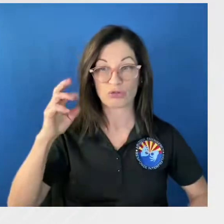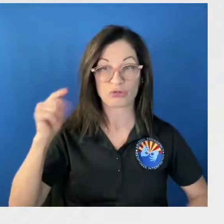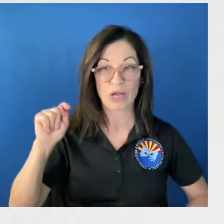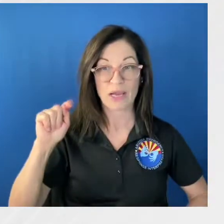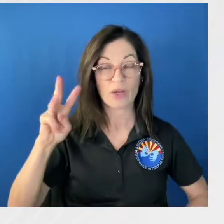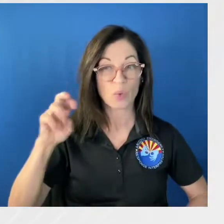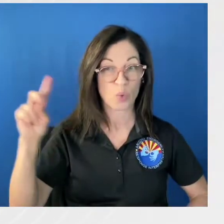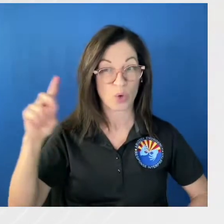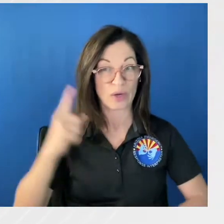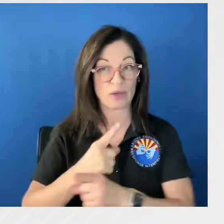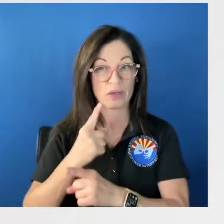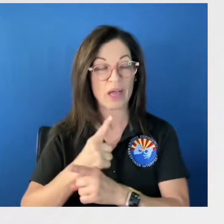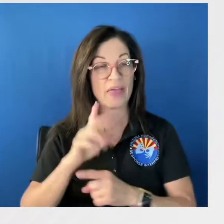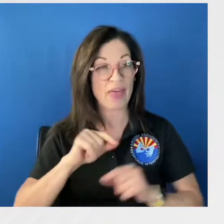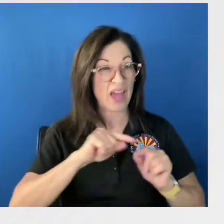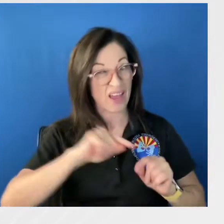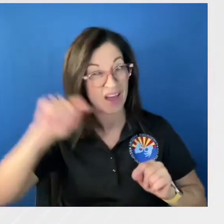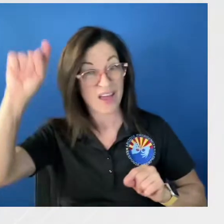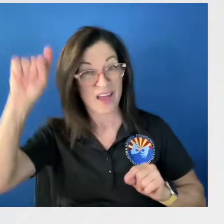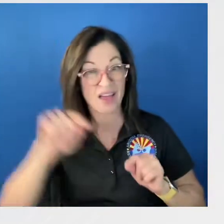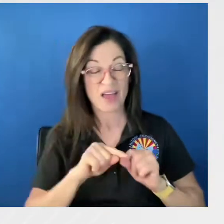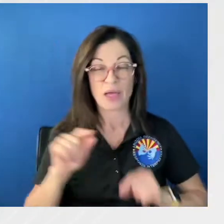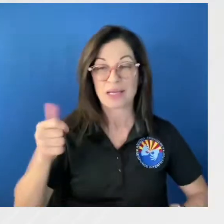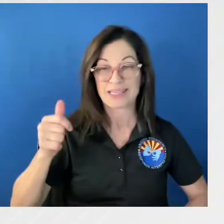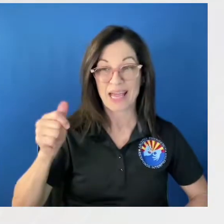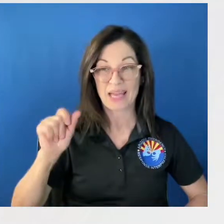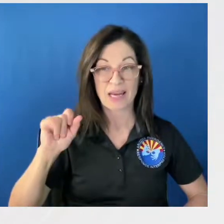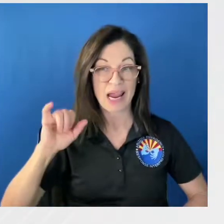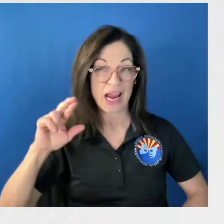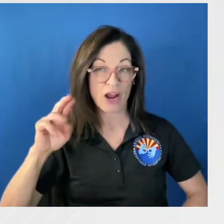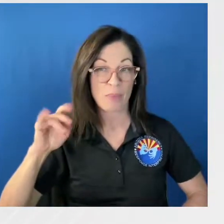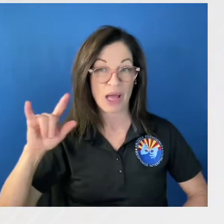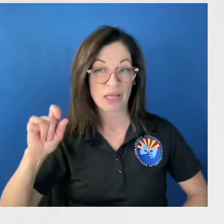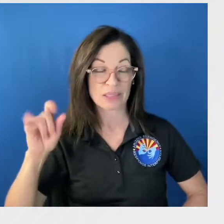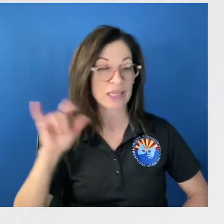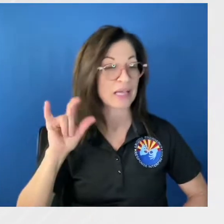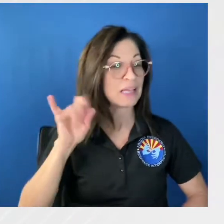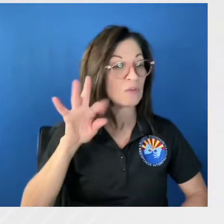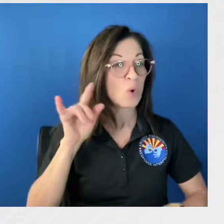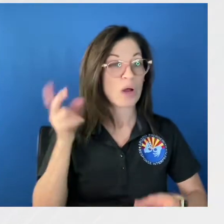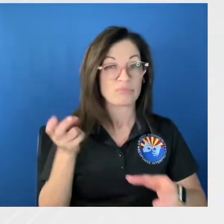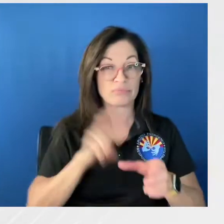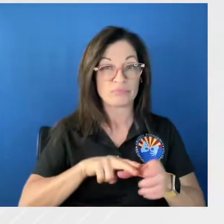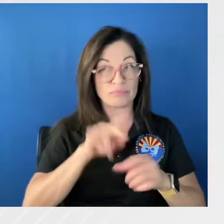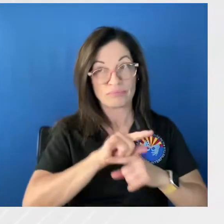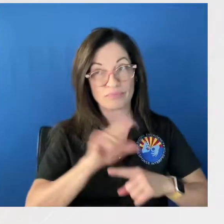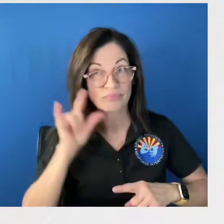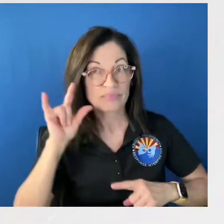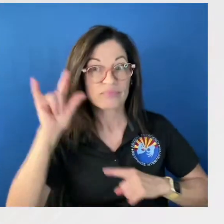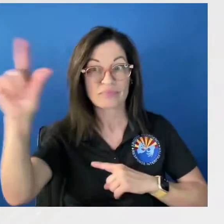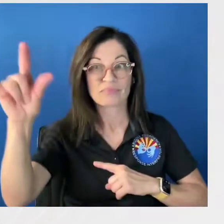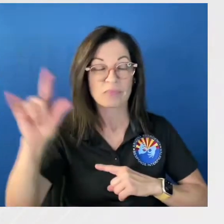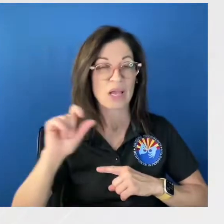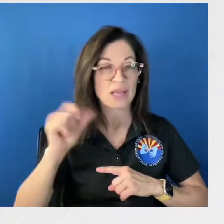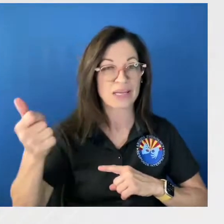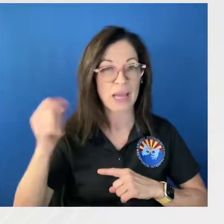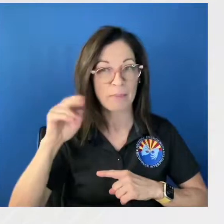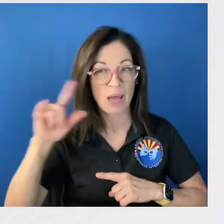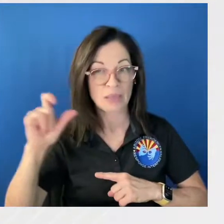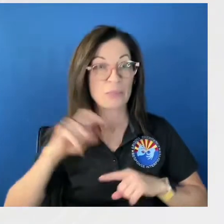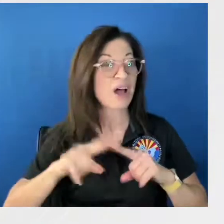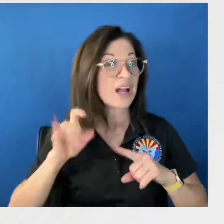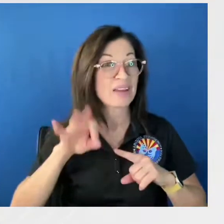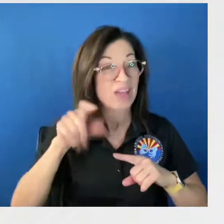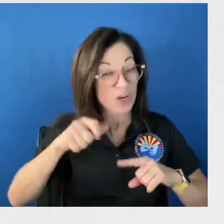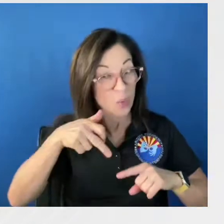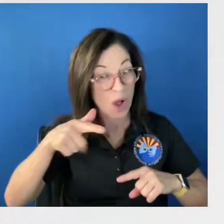10 air miles. That's 10 miles as if you were flying in a plane. Vastly more if you actually had to walk it.